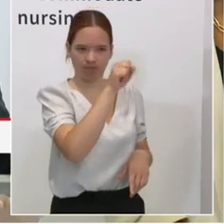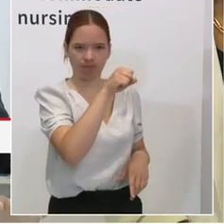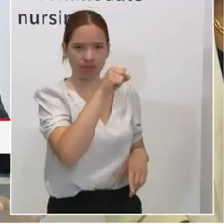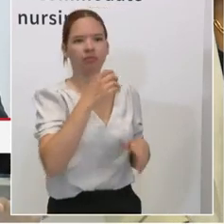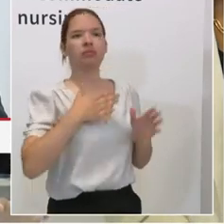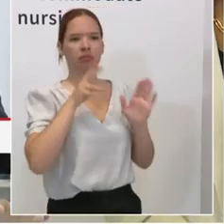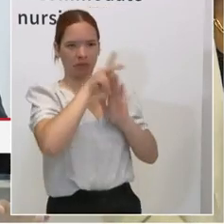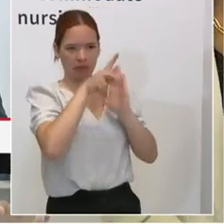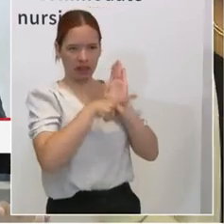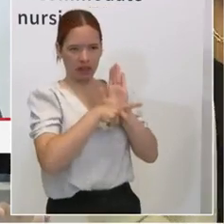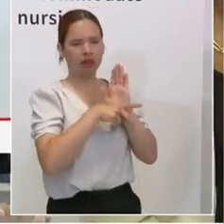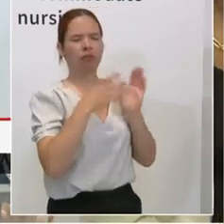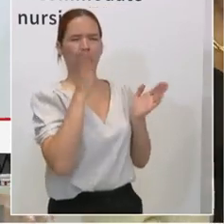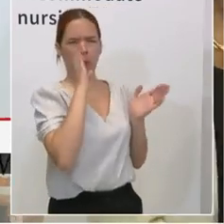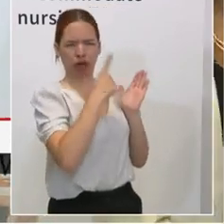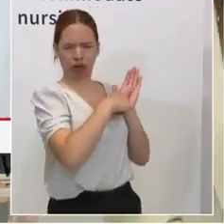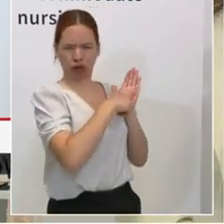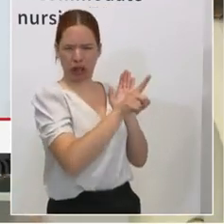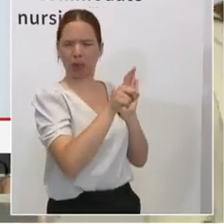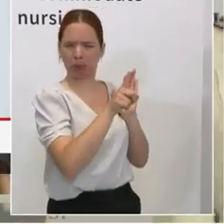it's hazy outside. Yes.